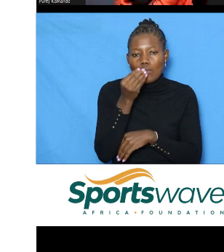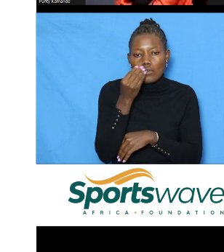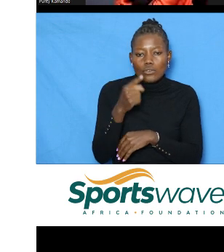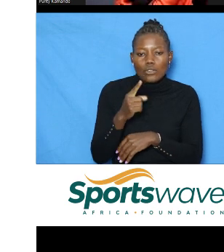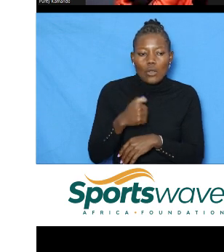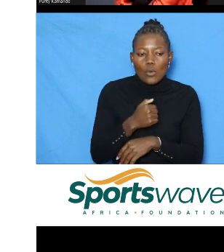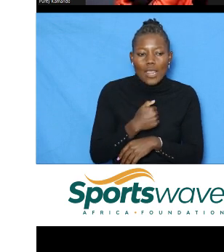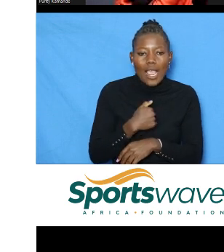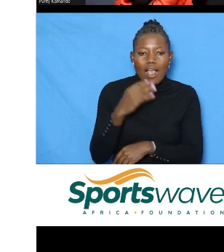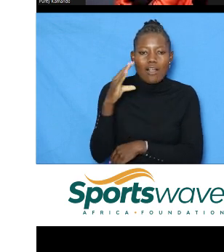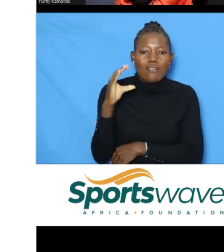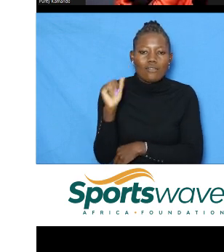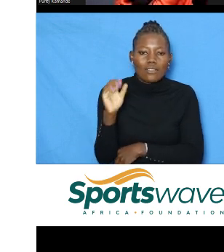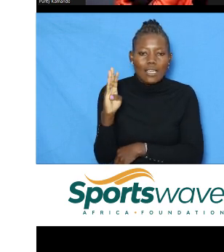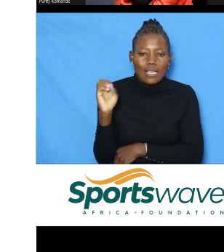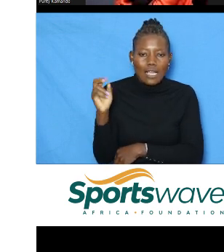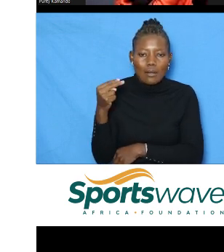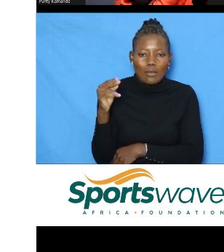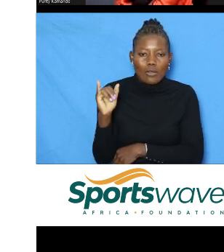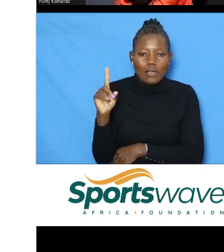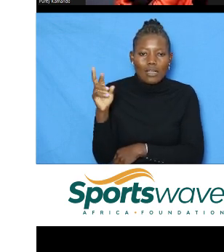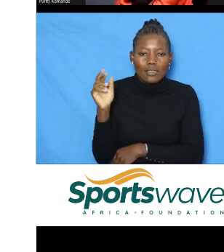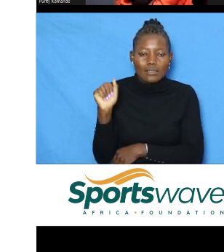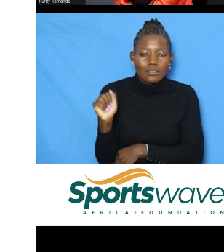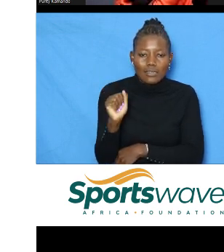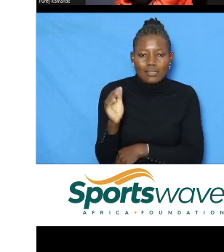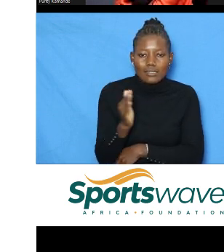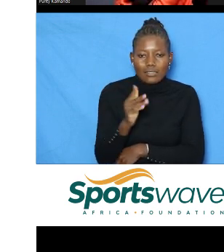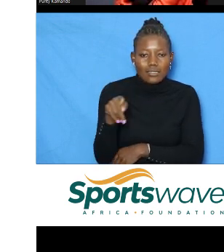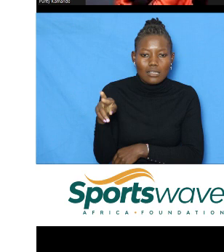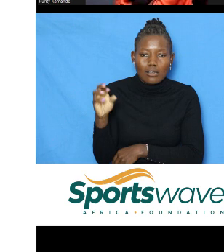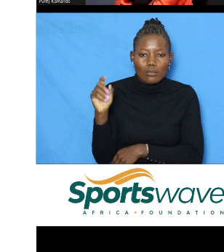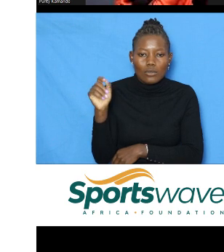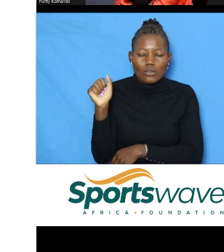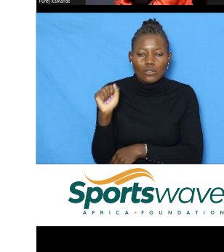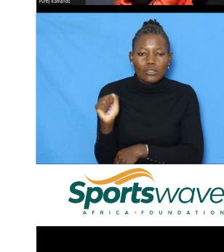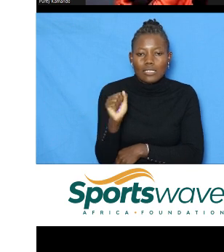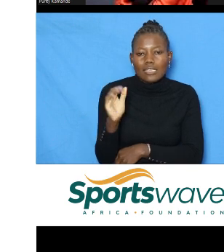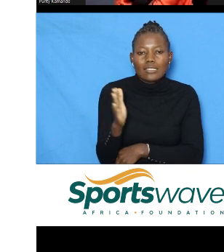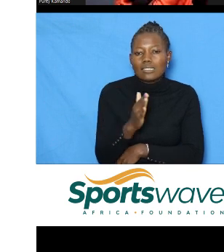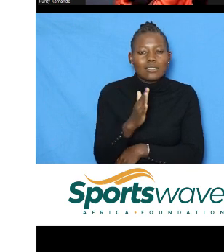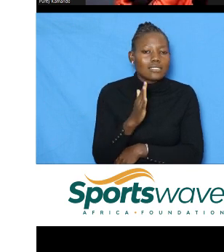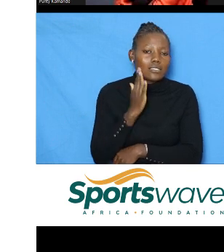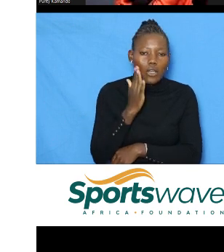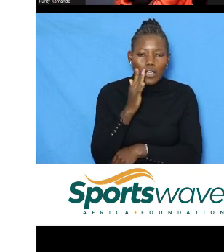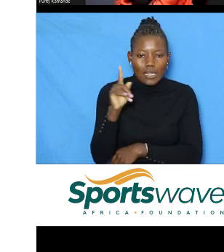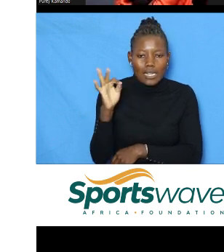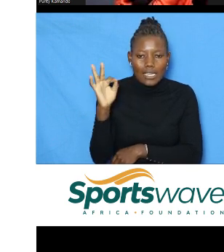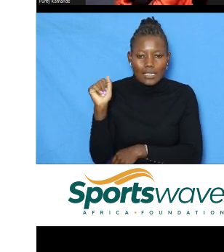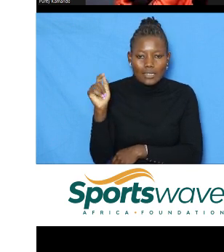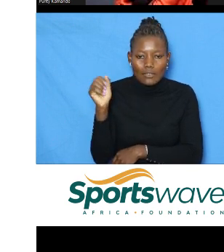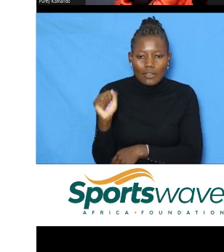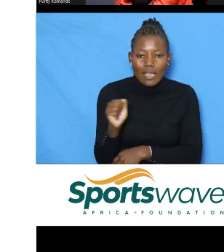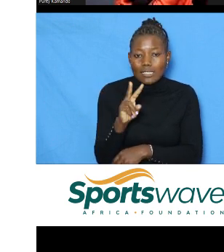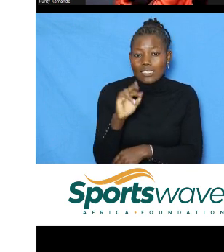have the carbohydrates, we have the protein, we have the fats and oils, we have the vitamins, we have the